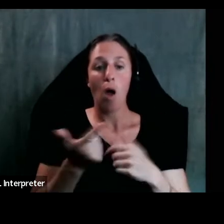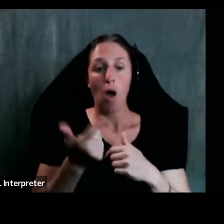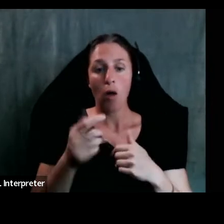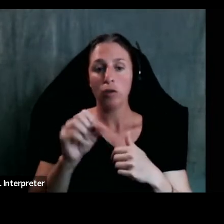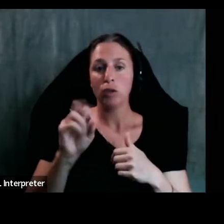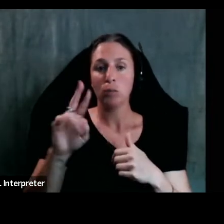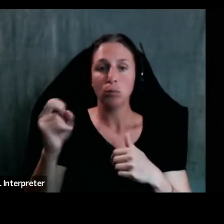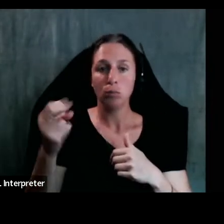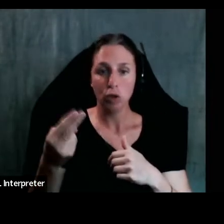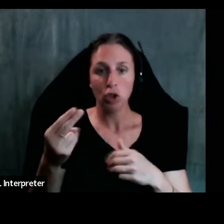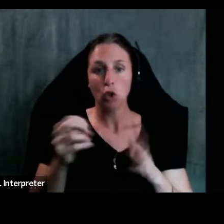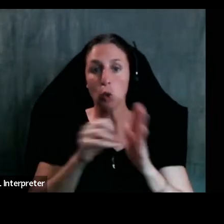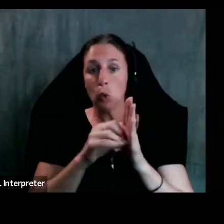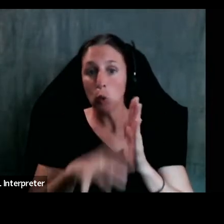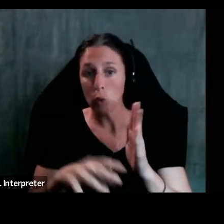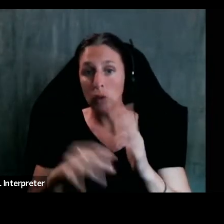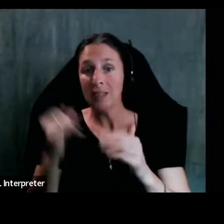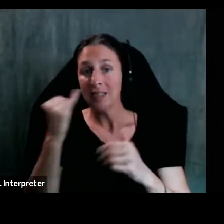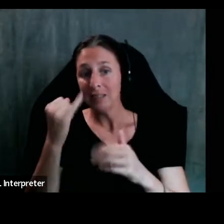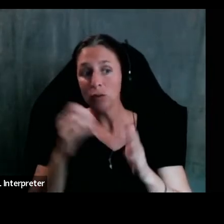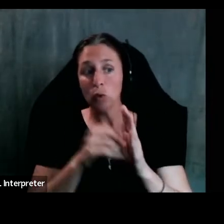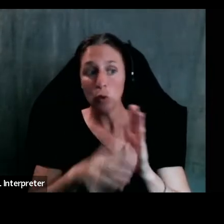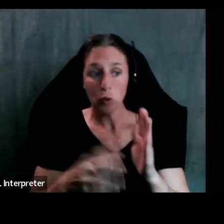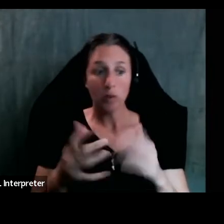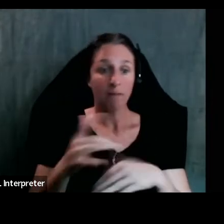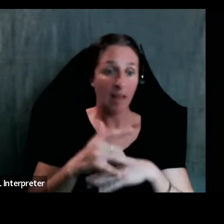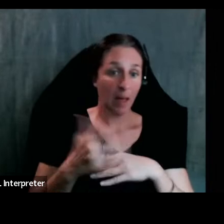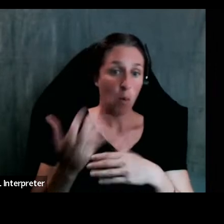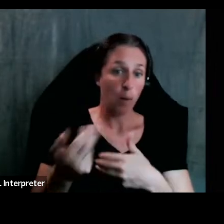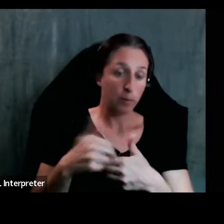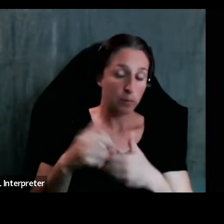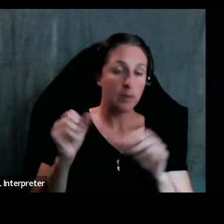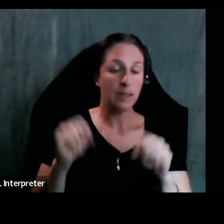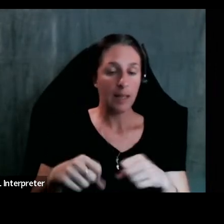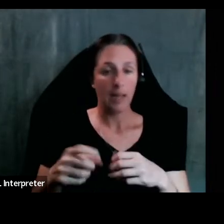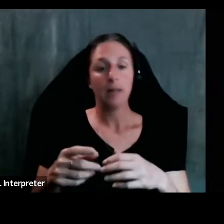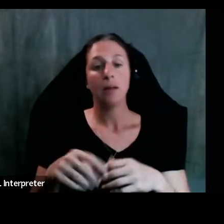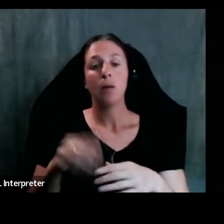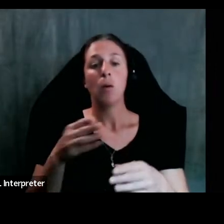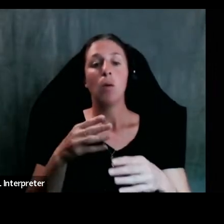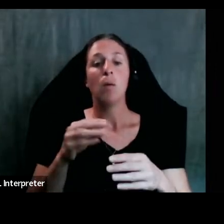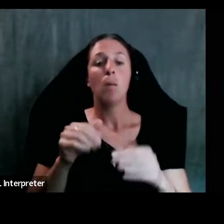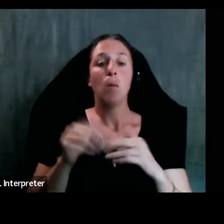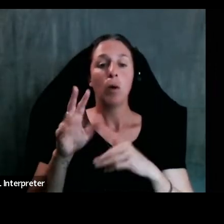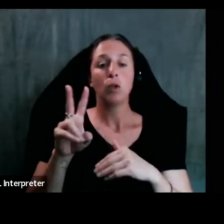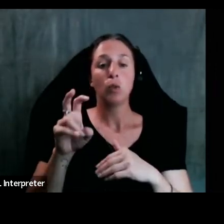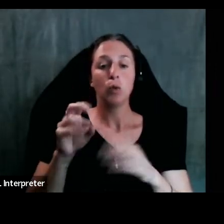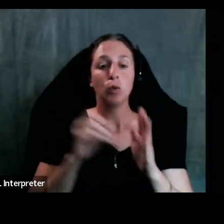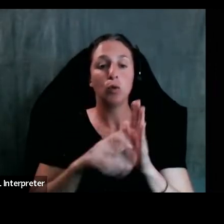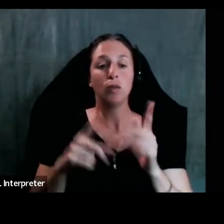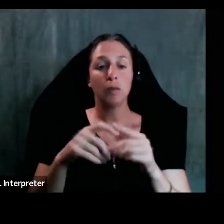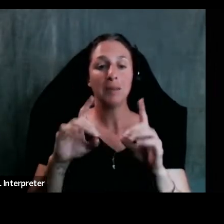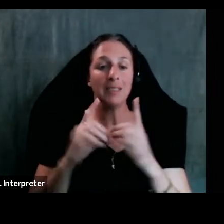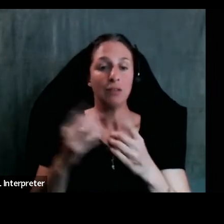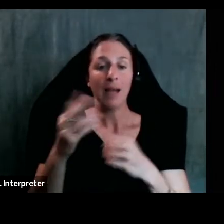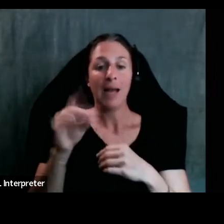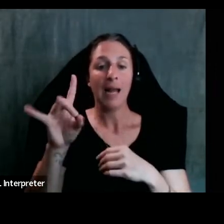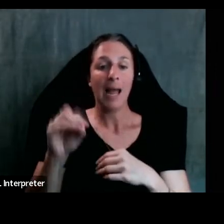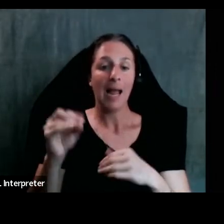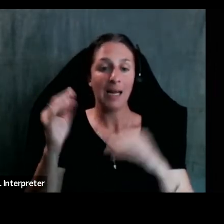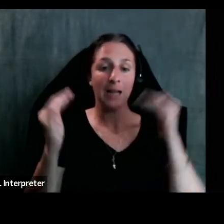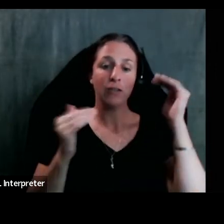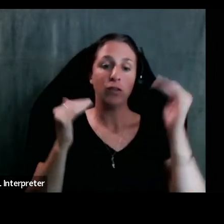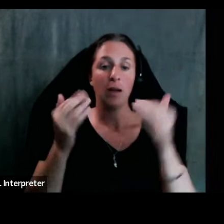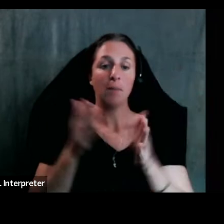So if I have students that are available and want to participate, then come on over. More than 200 students from our district and 80 adults are planning to take part in the event.